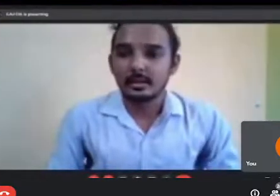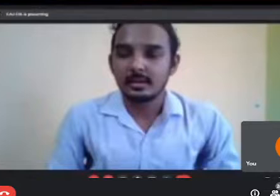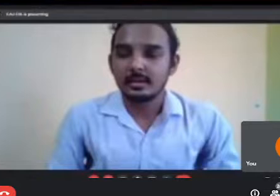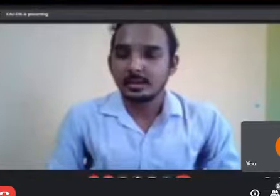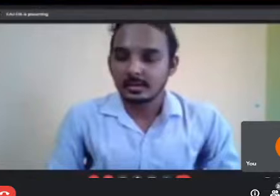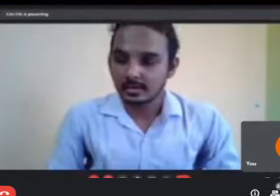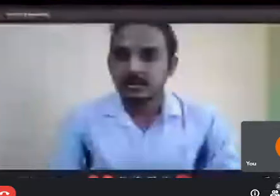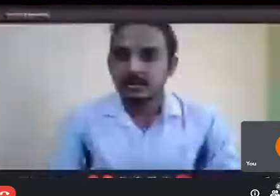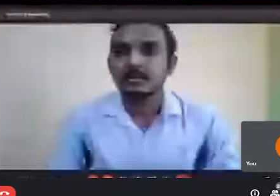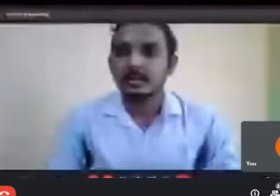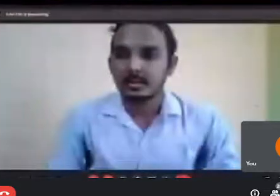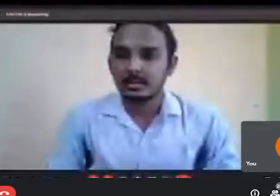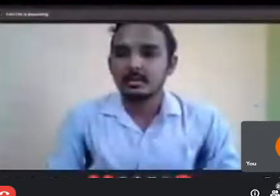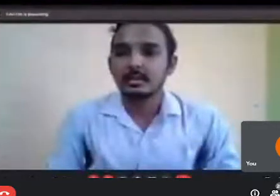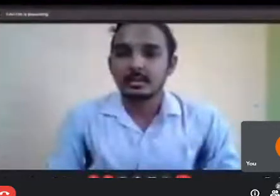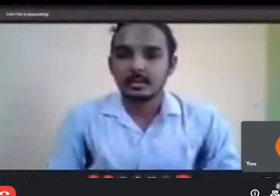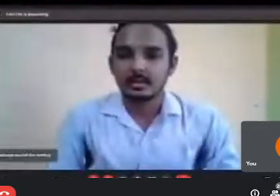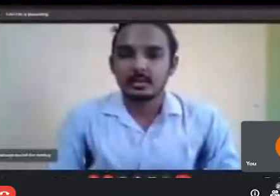post-test. Next slide.